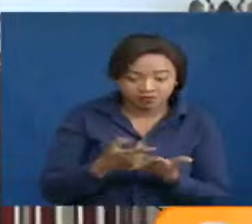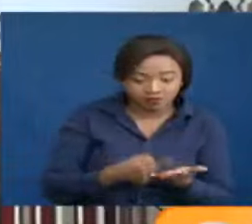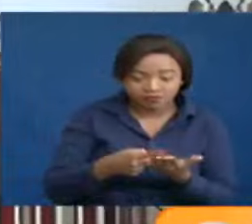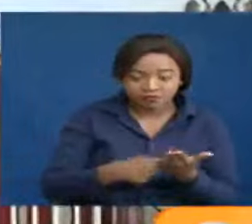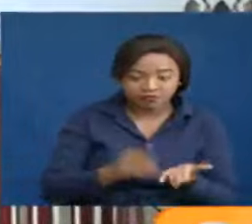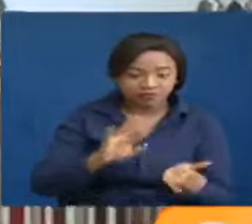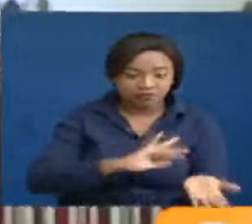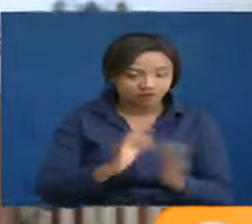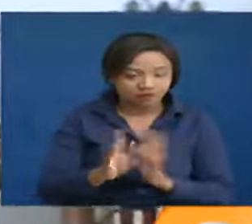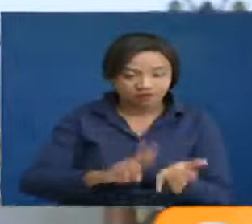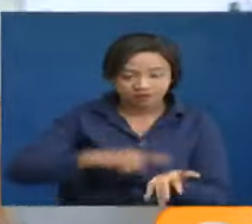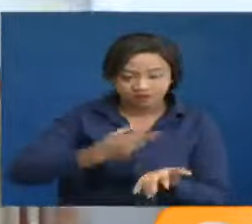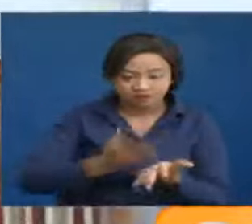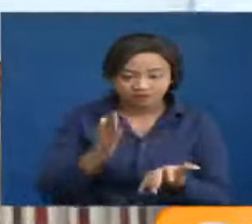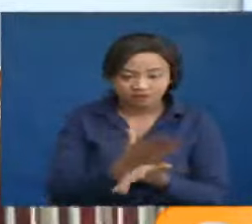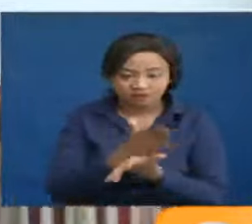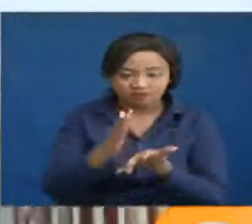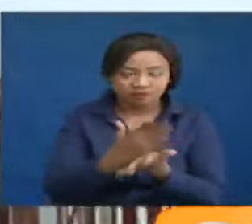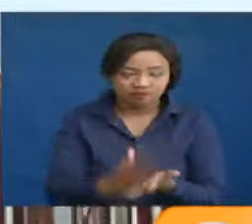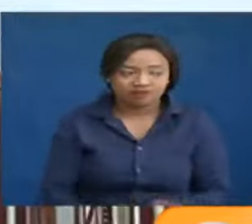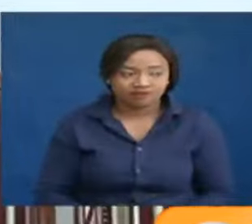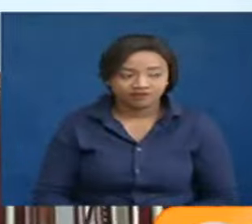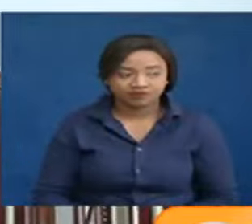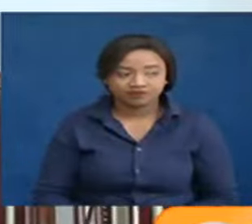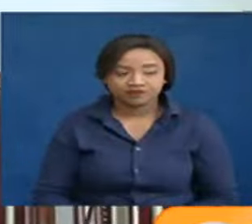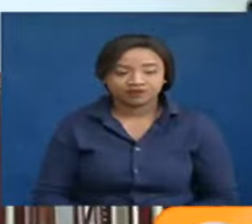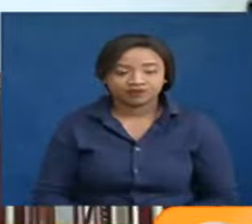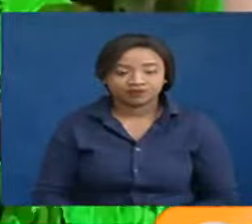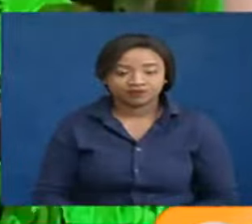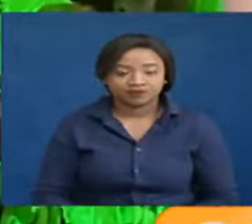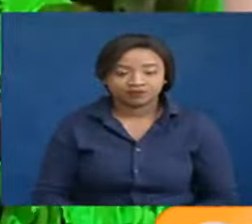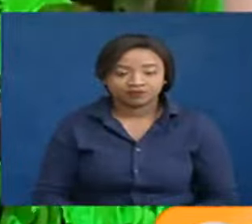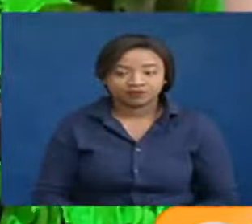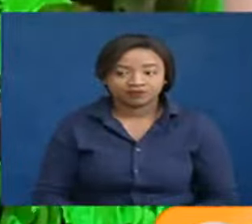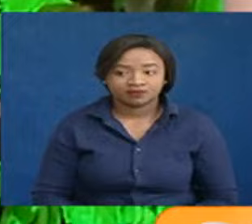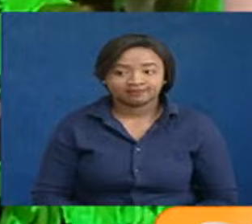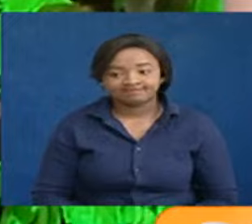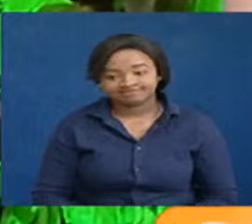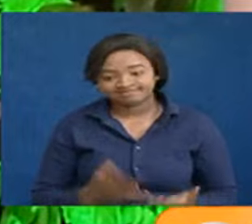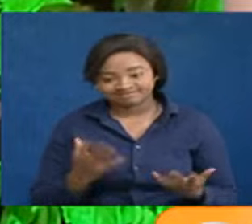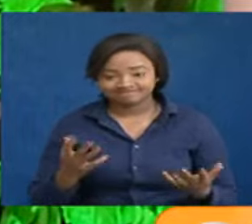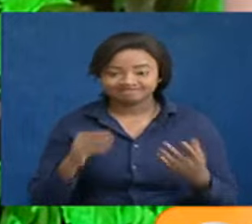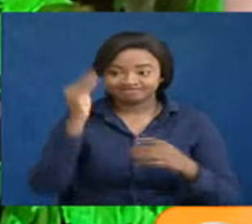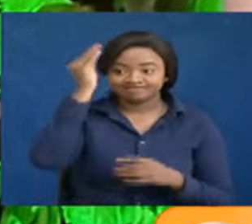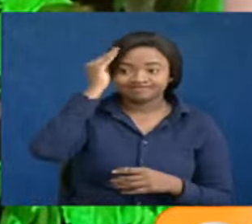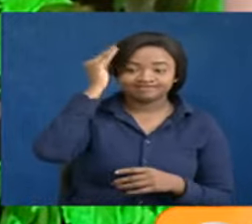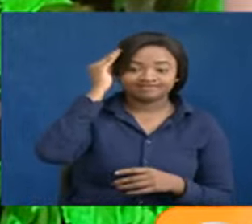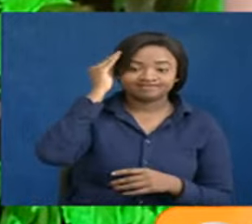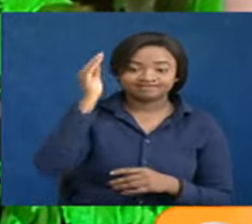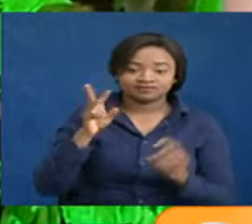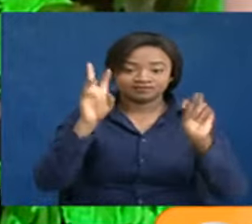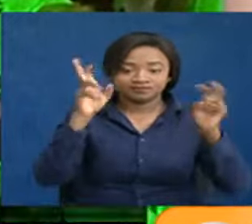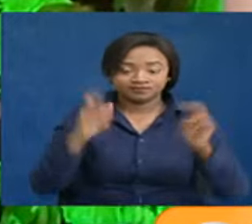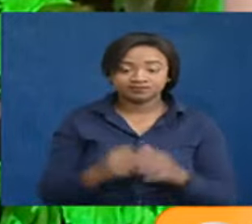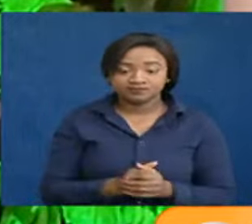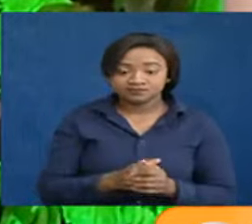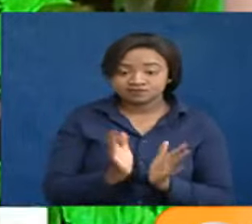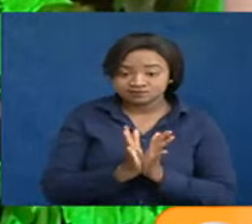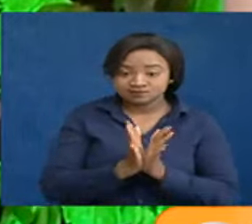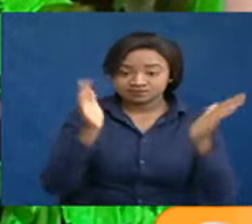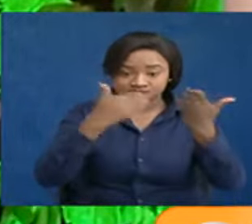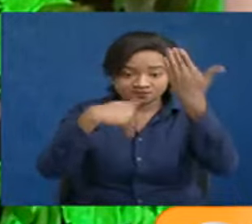Revenue Bill. Stephen Leto, Citizen TV. Let's talk about education matters. Now, in learning in public